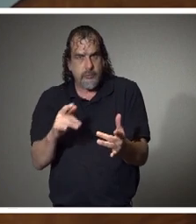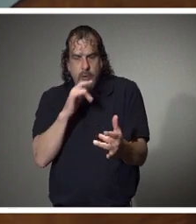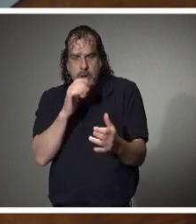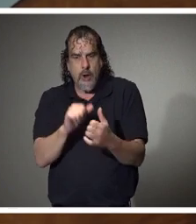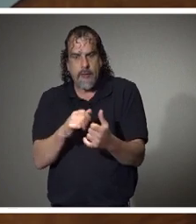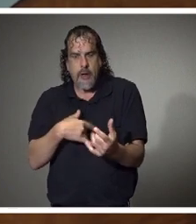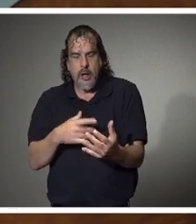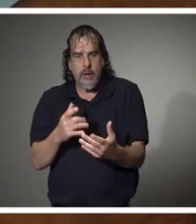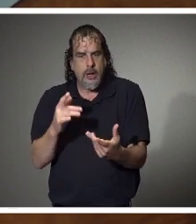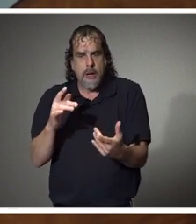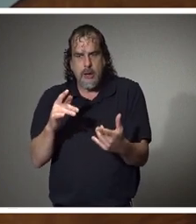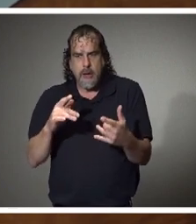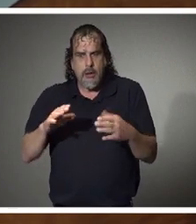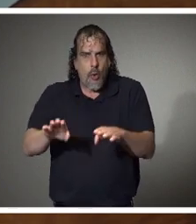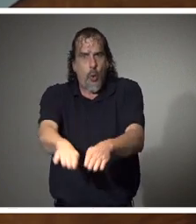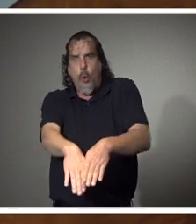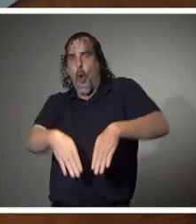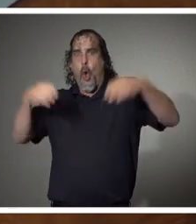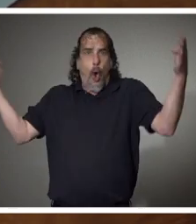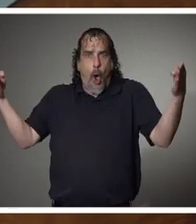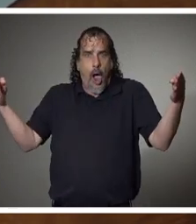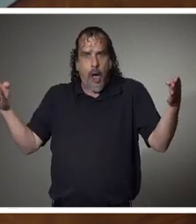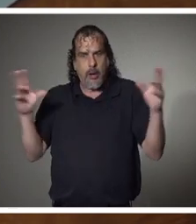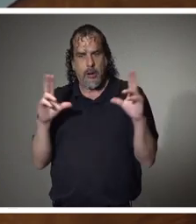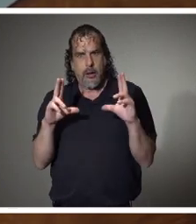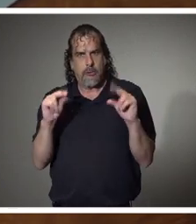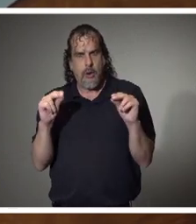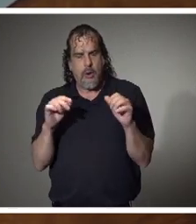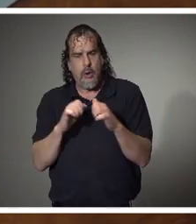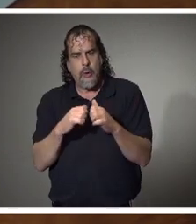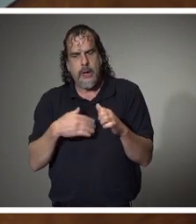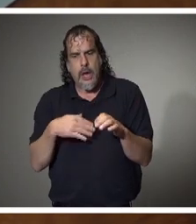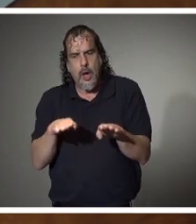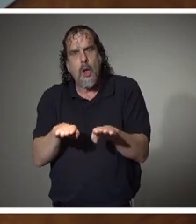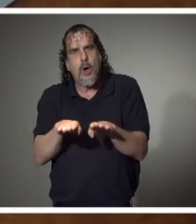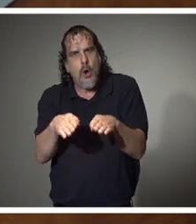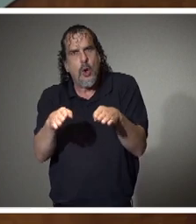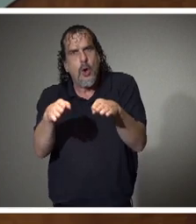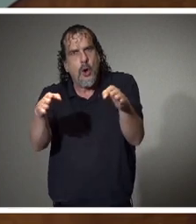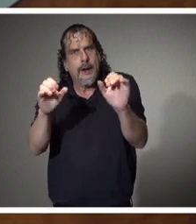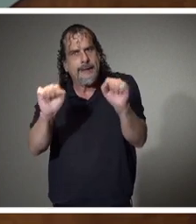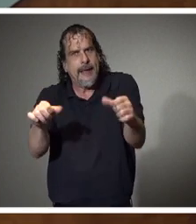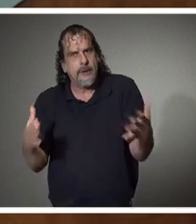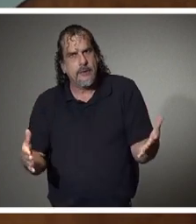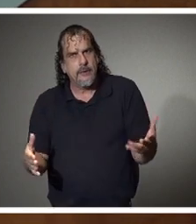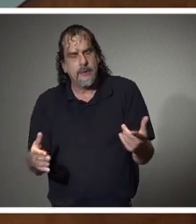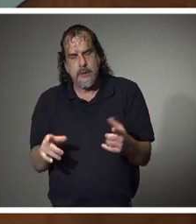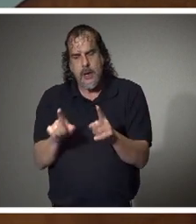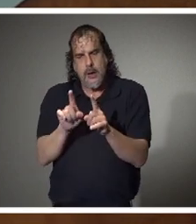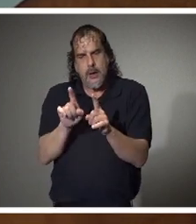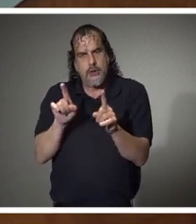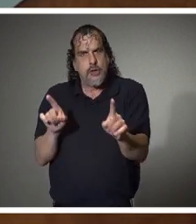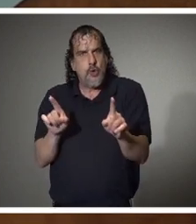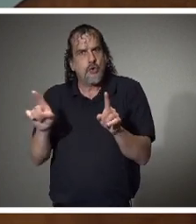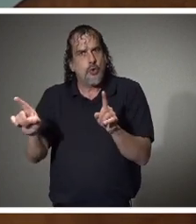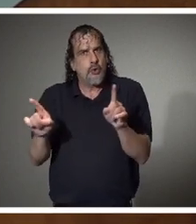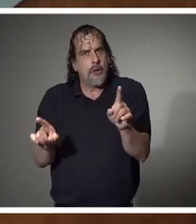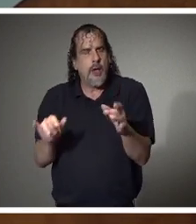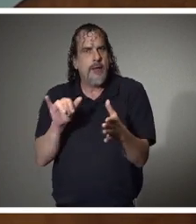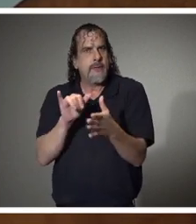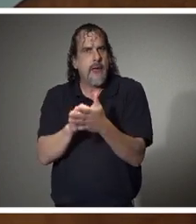sledgehammer, and we can be more surgical in our decisions. Social distancing is